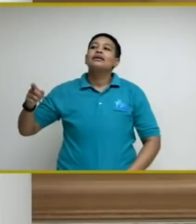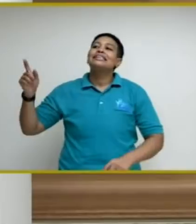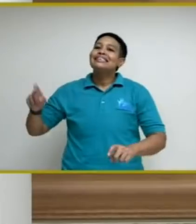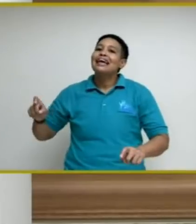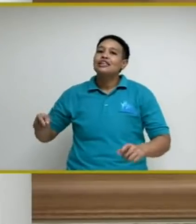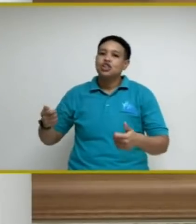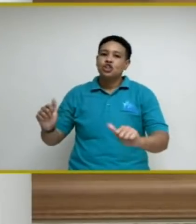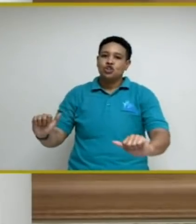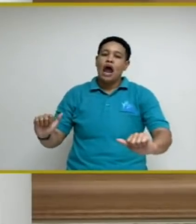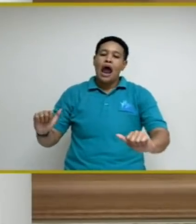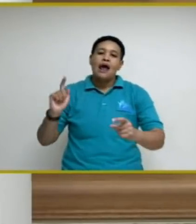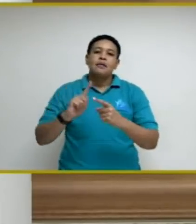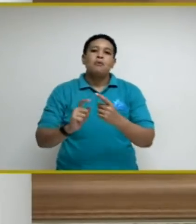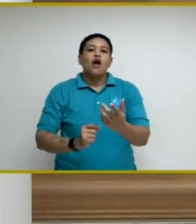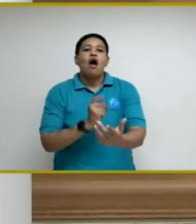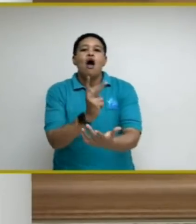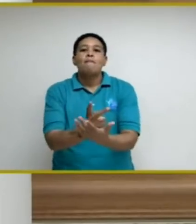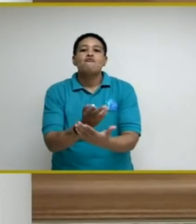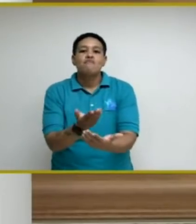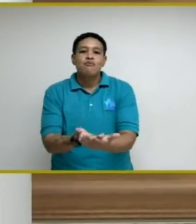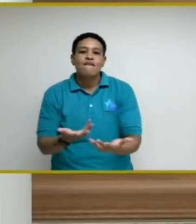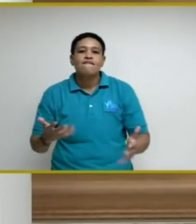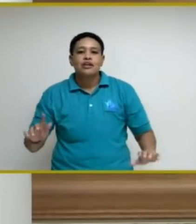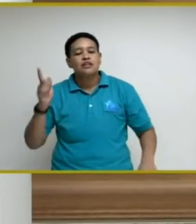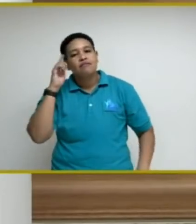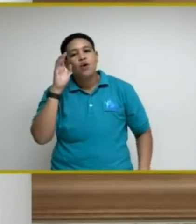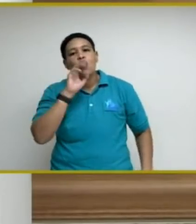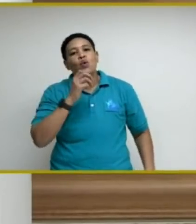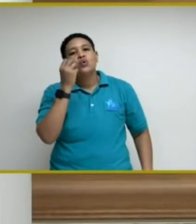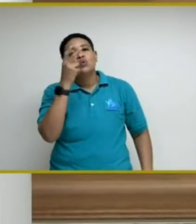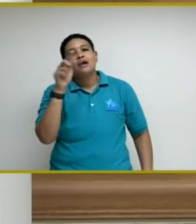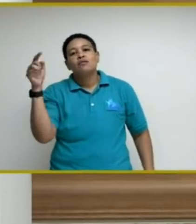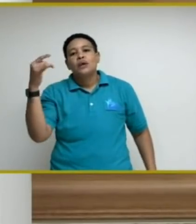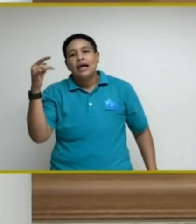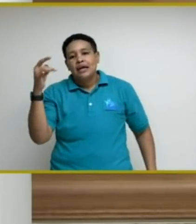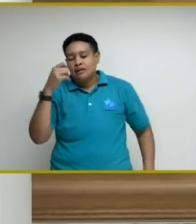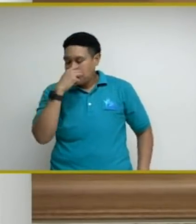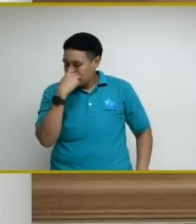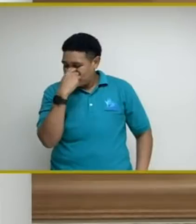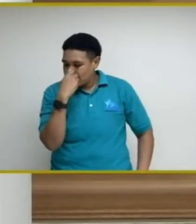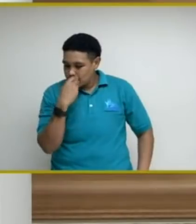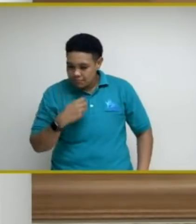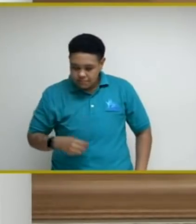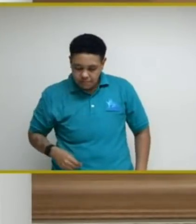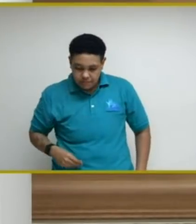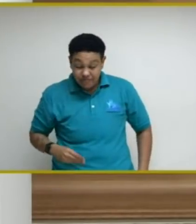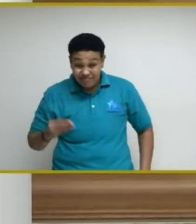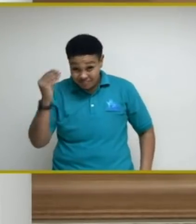tried, and approved for the 12 to 18-year-old. So just to say to